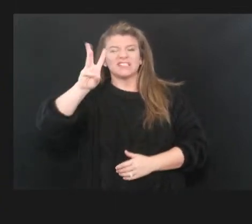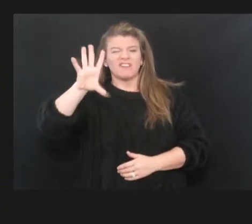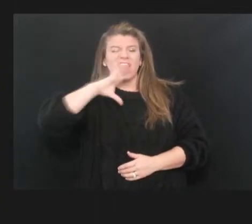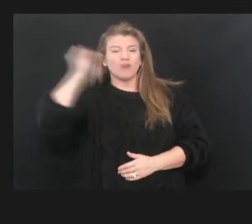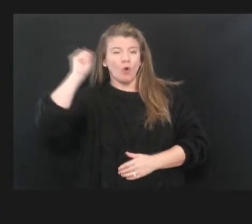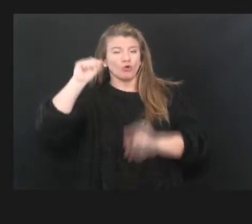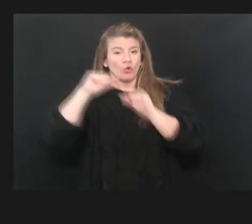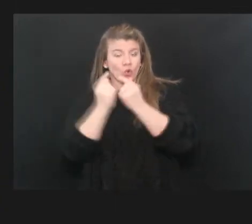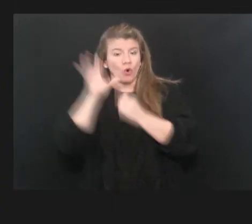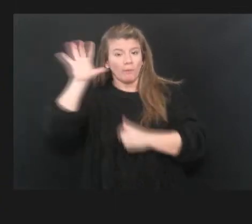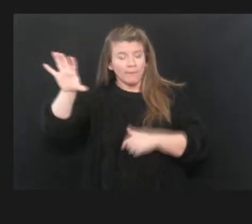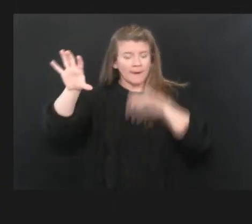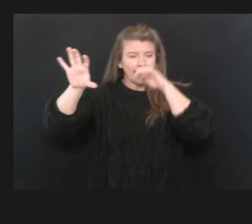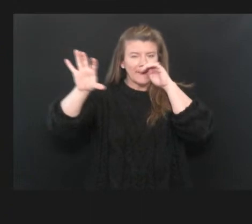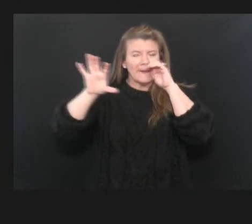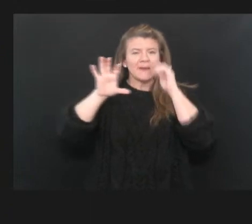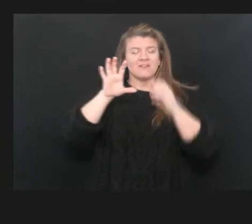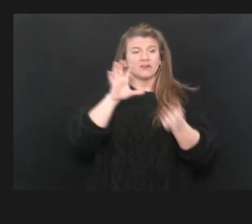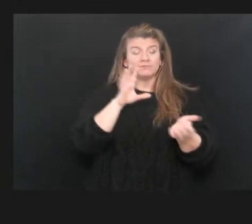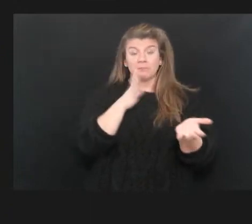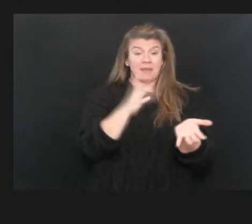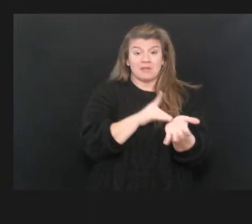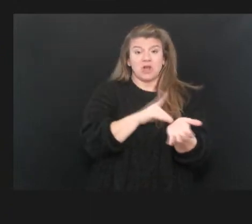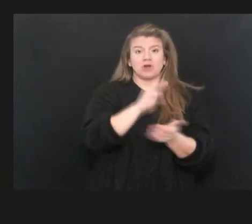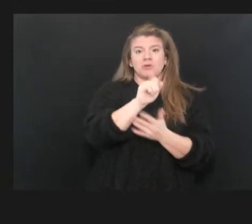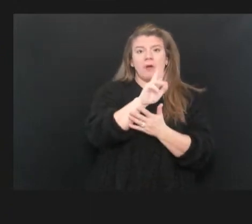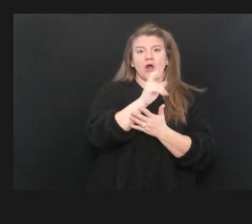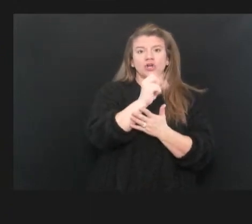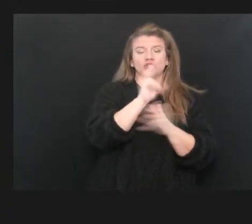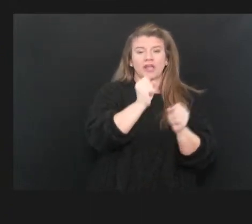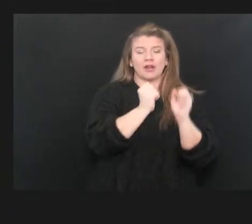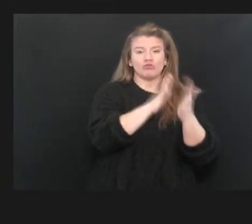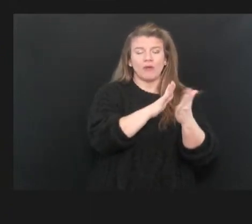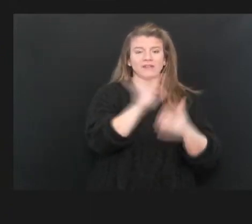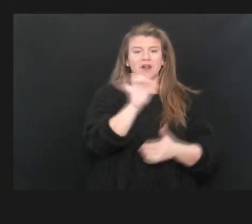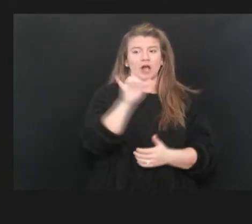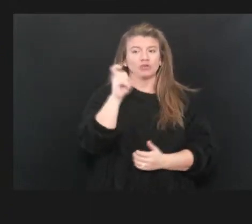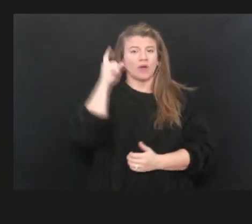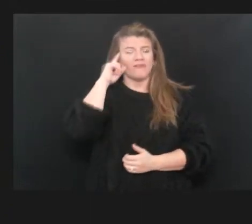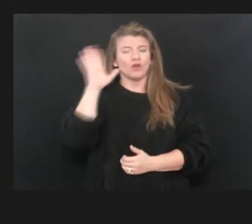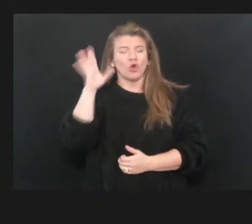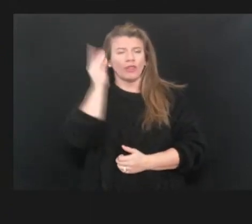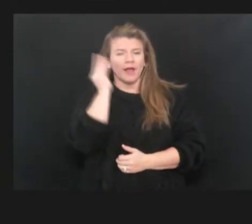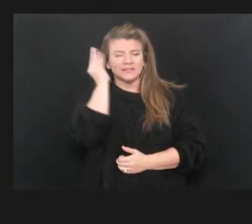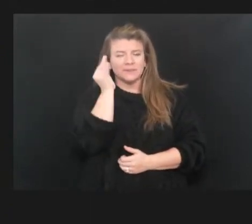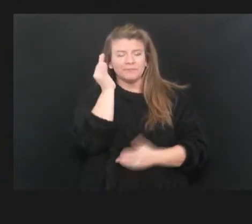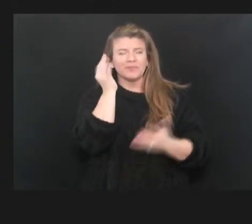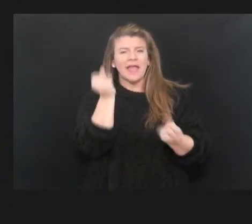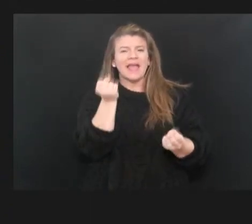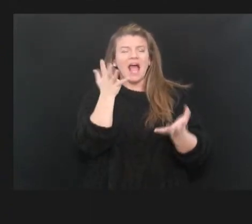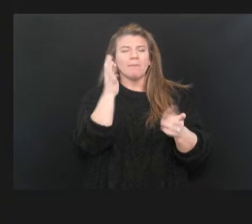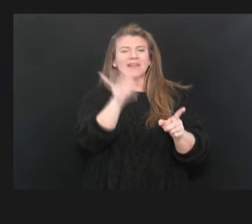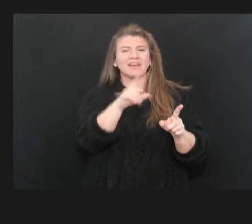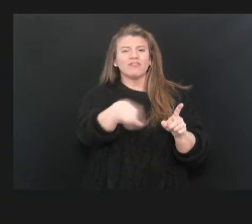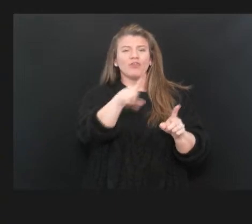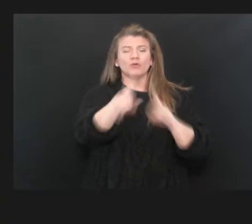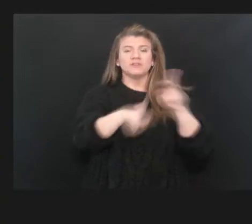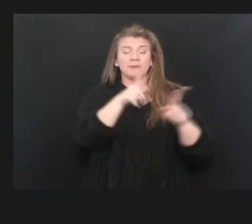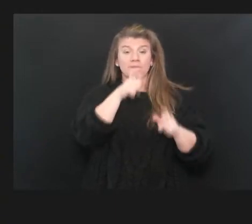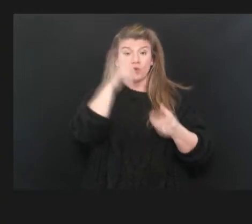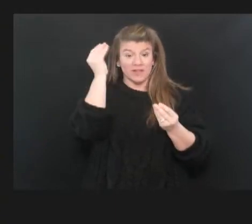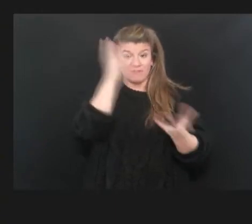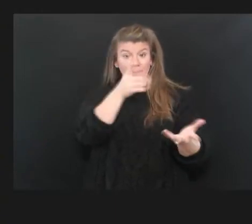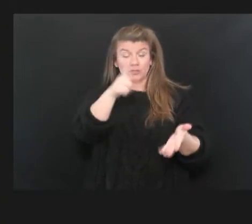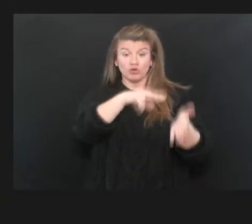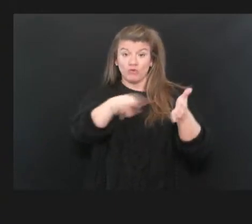older. For Dr. Marsh, if you could address this, and then Governor, if you could also give your thoughts of how many of the people whose information you